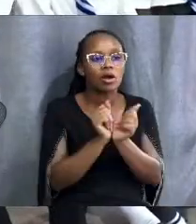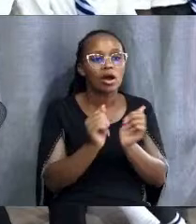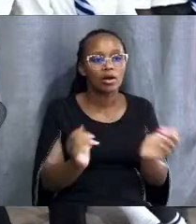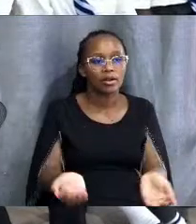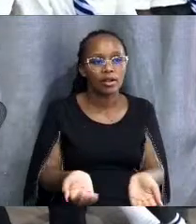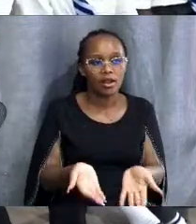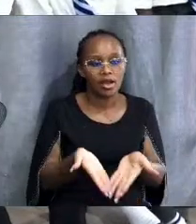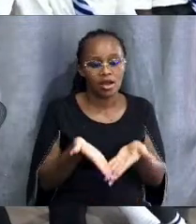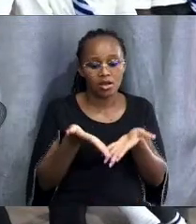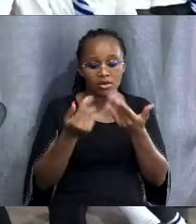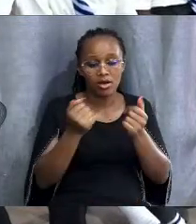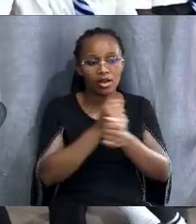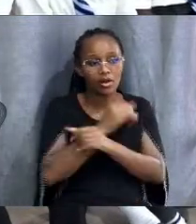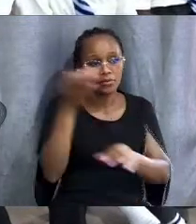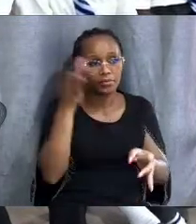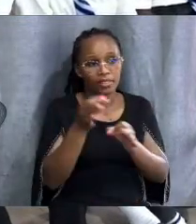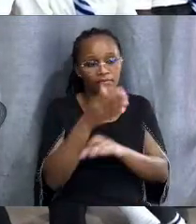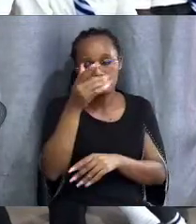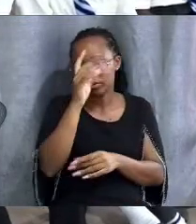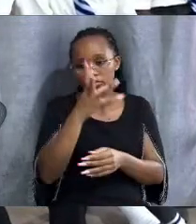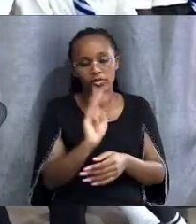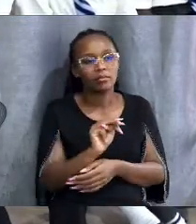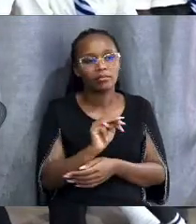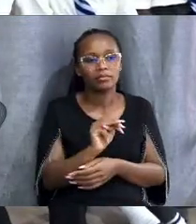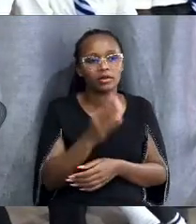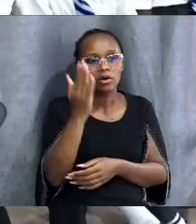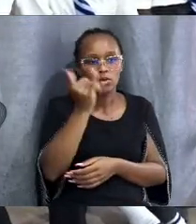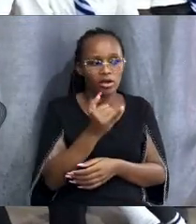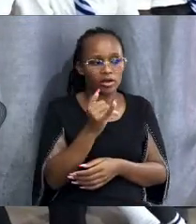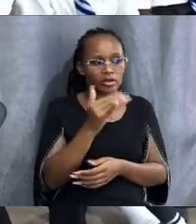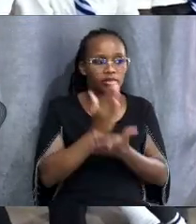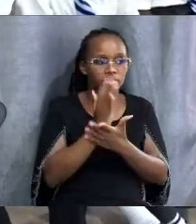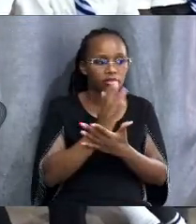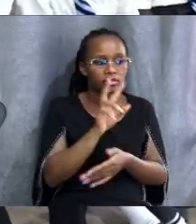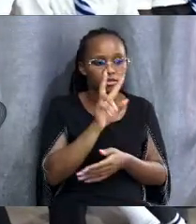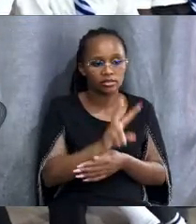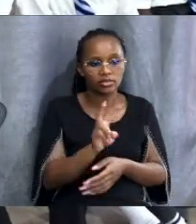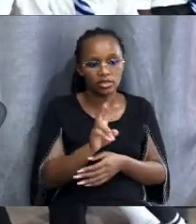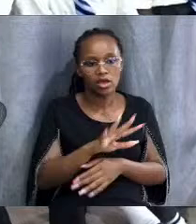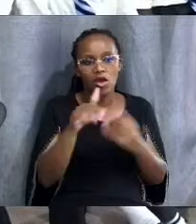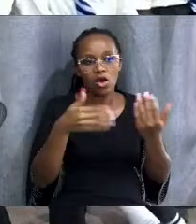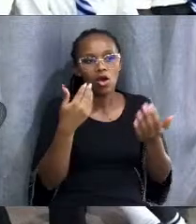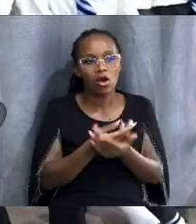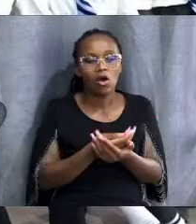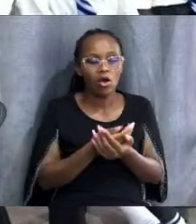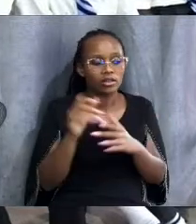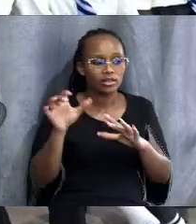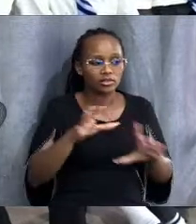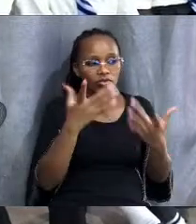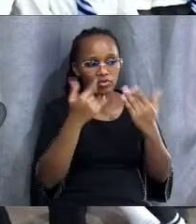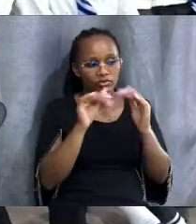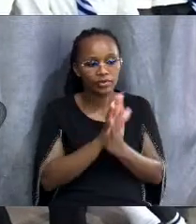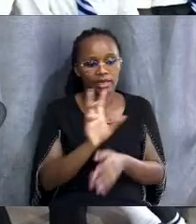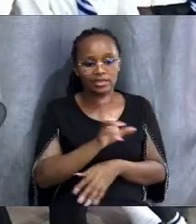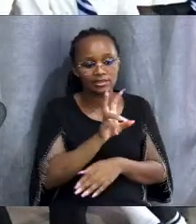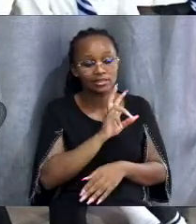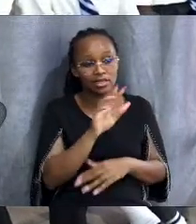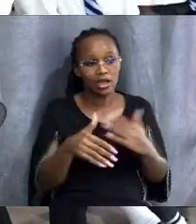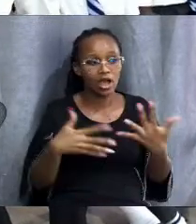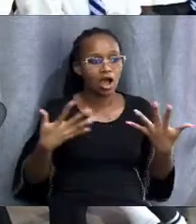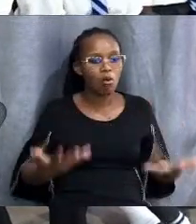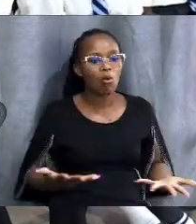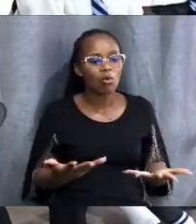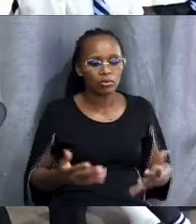in faith because of them. Because he could see the persecution, because he could see